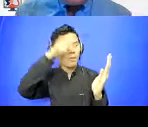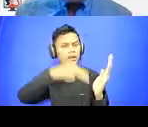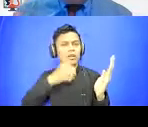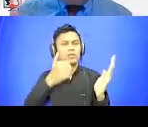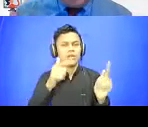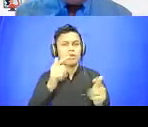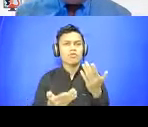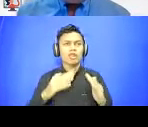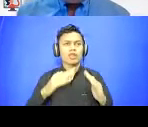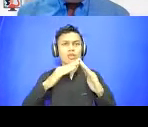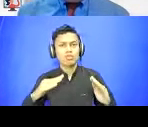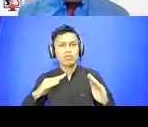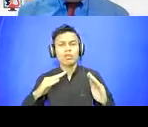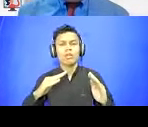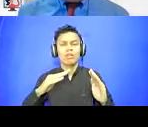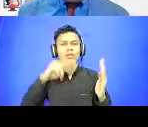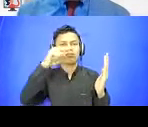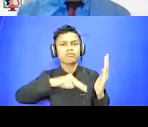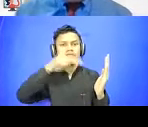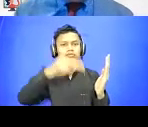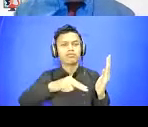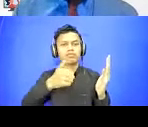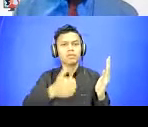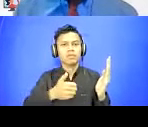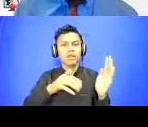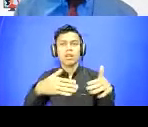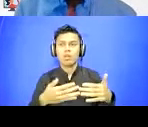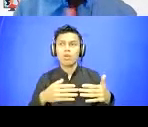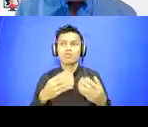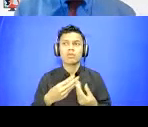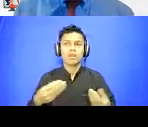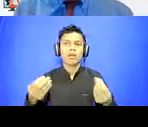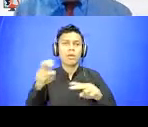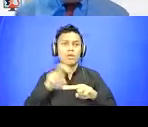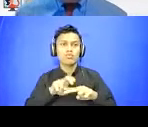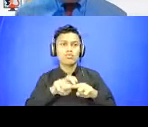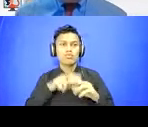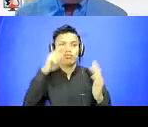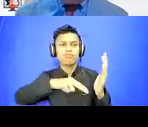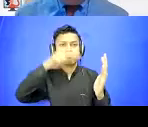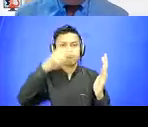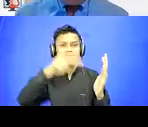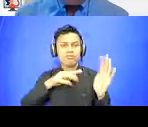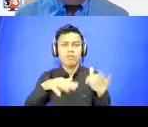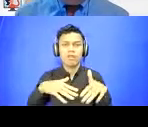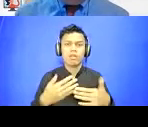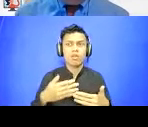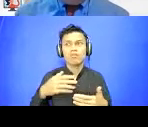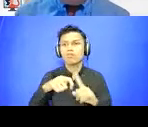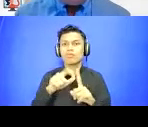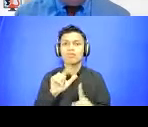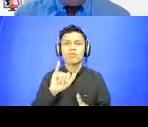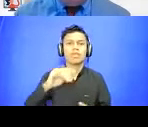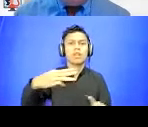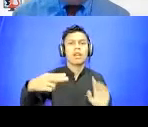on a bench in a park. They might choose to share your notes with someone else.